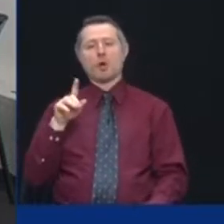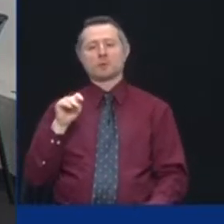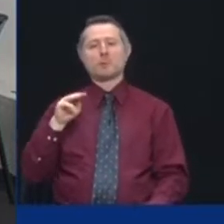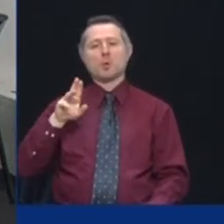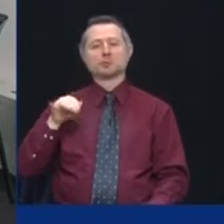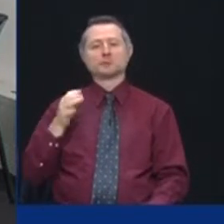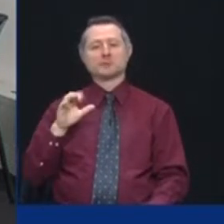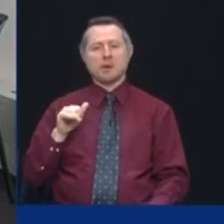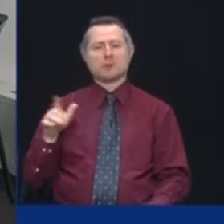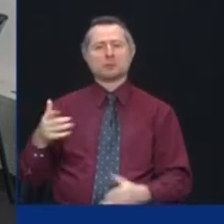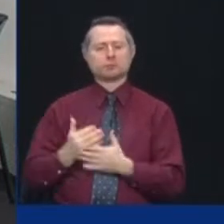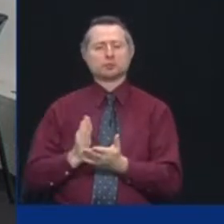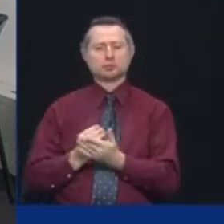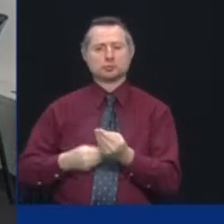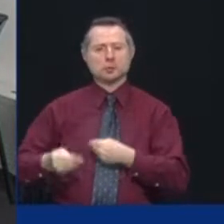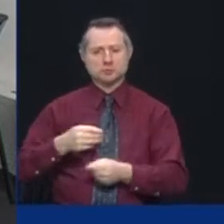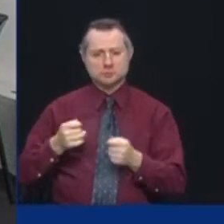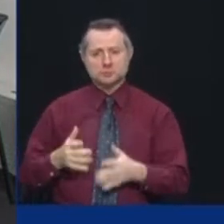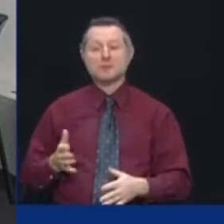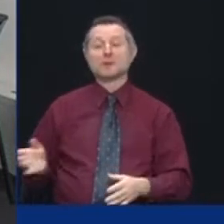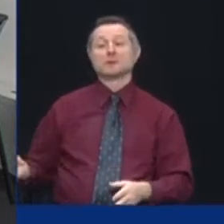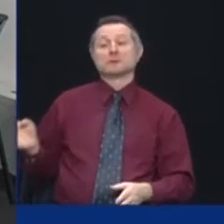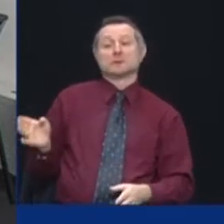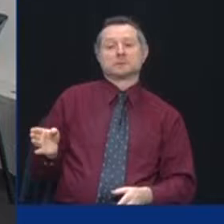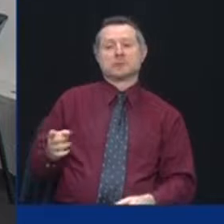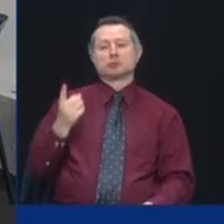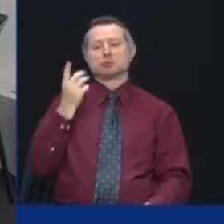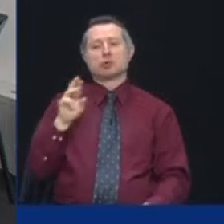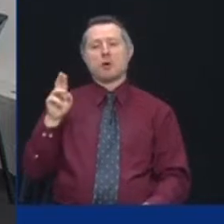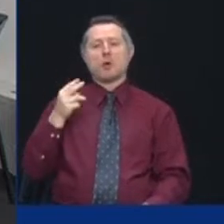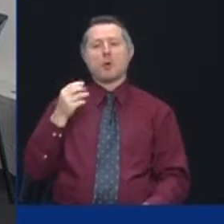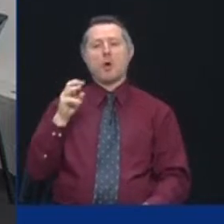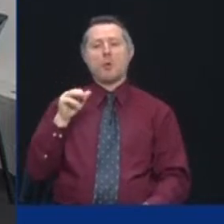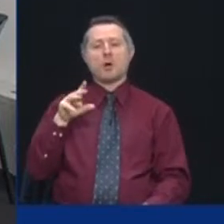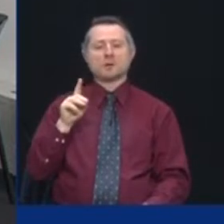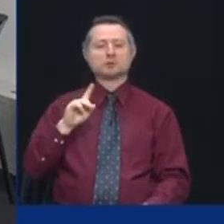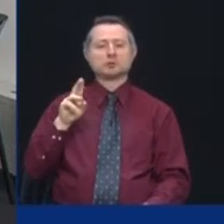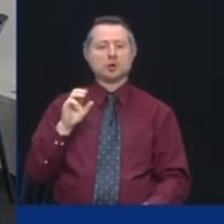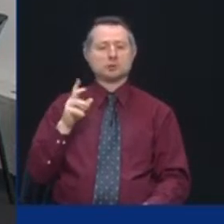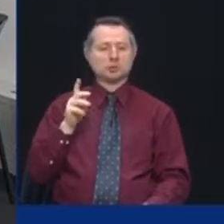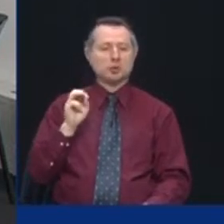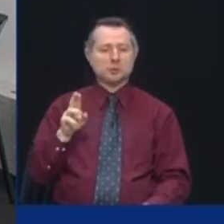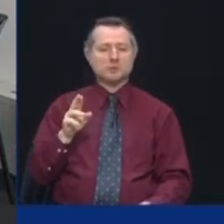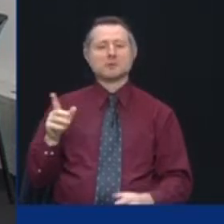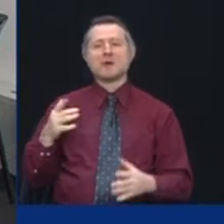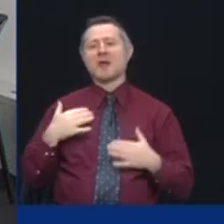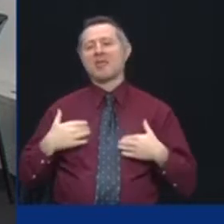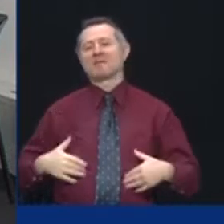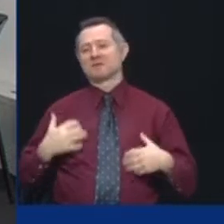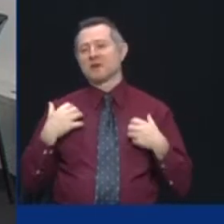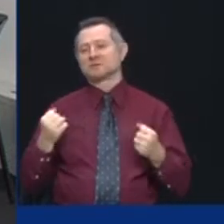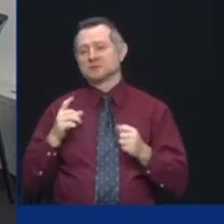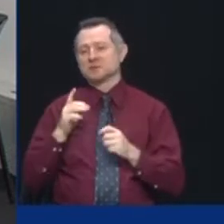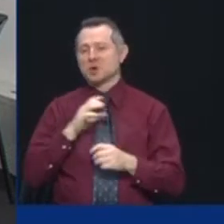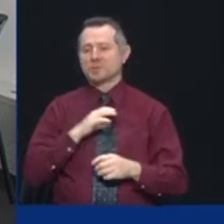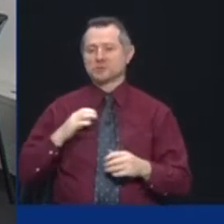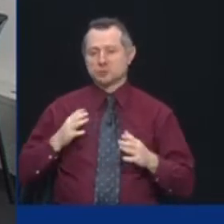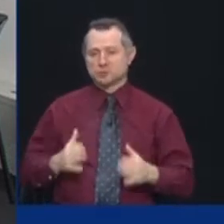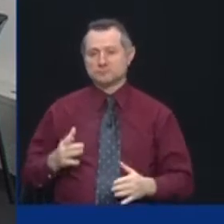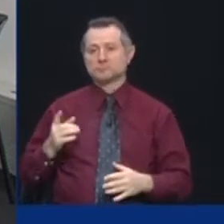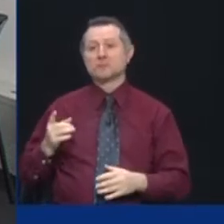To my left, you know our great Dr. Howard Zucker, Health Commissioner, celebrating his 7th year anniversary